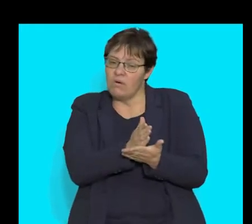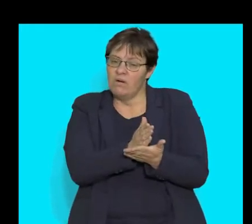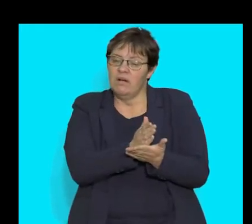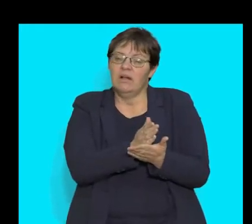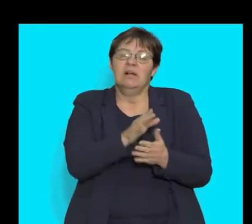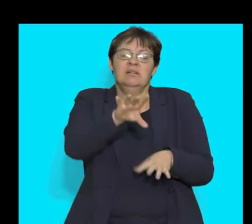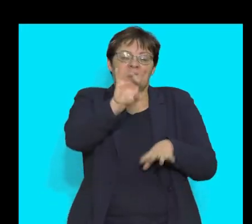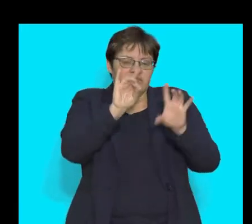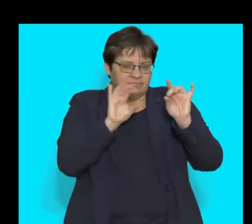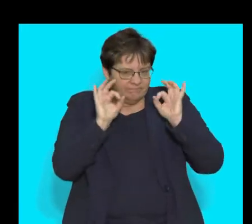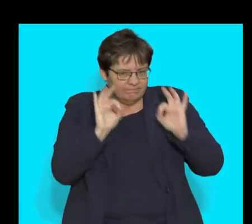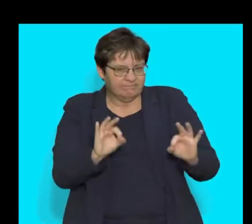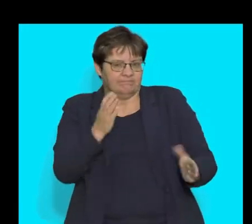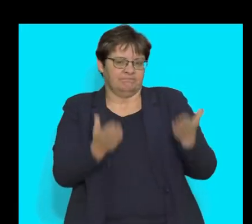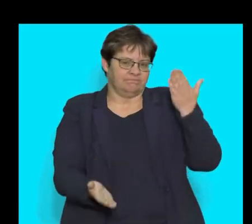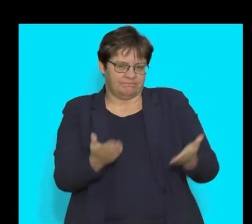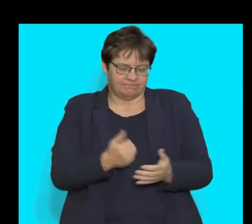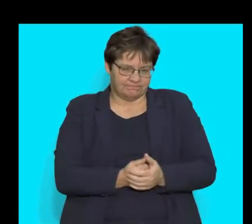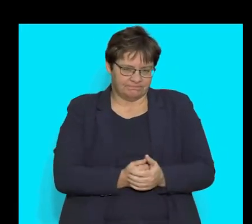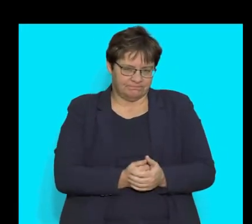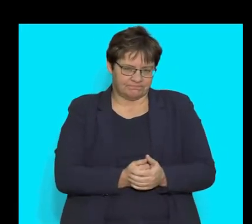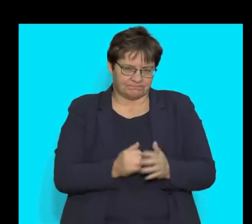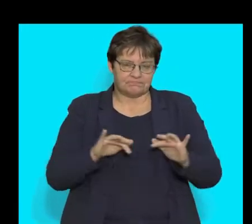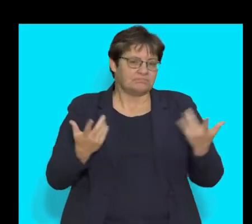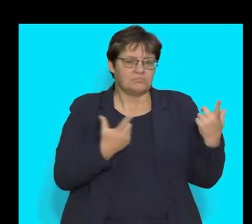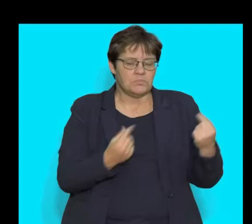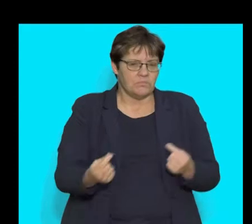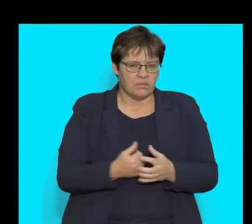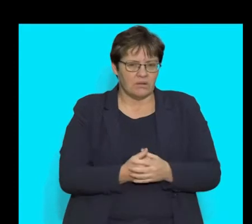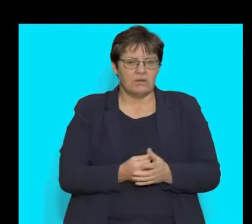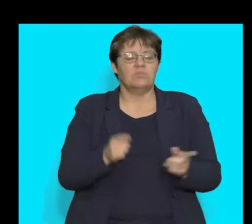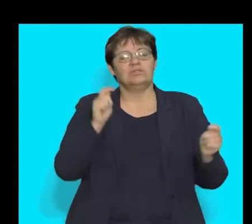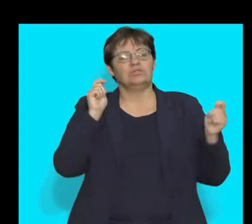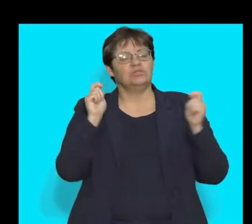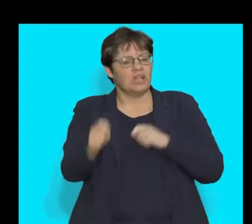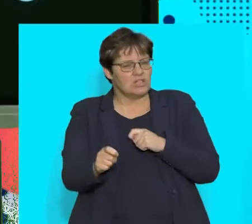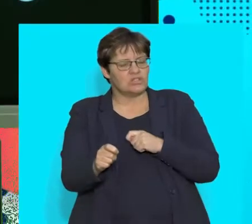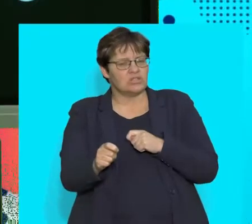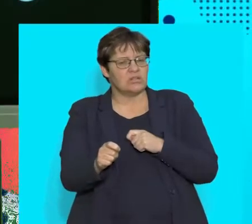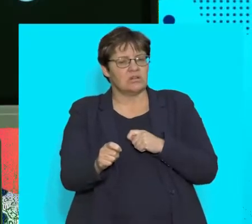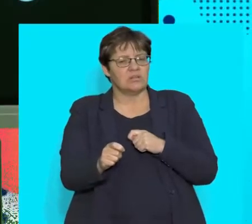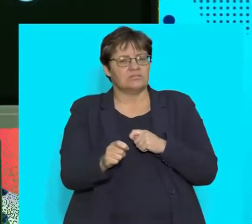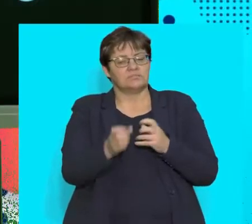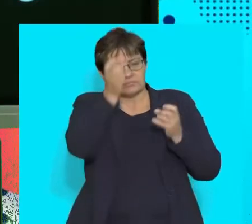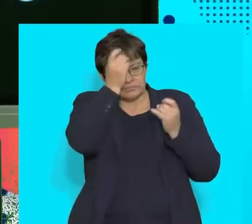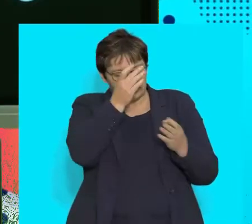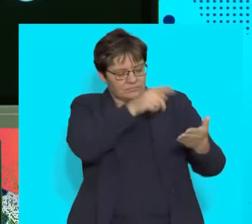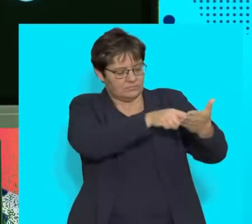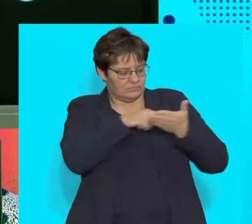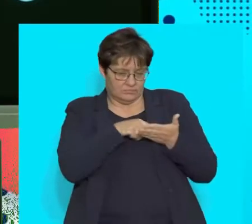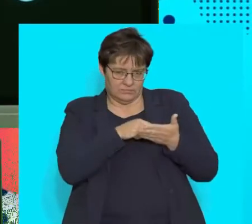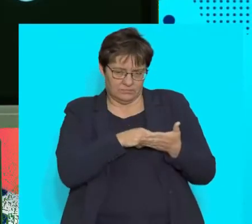we select the appropriate scale. One of the ways of doing that is to change the actual data.